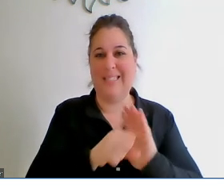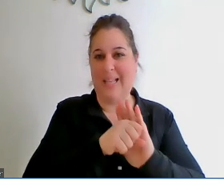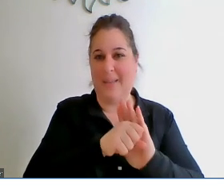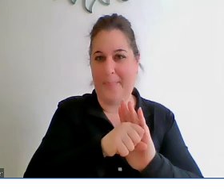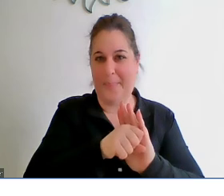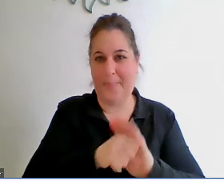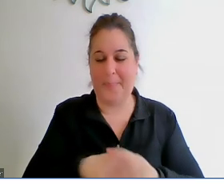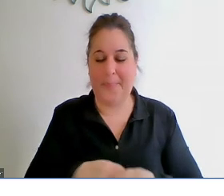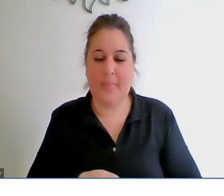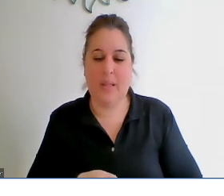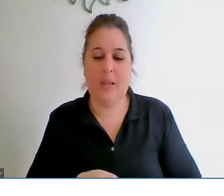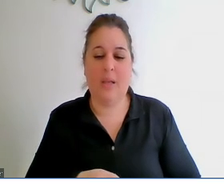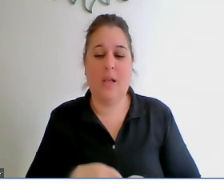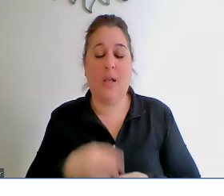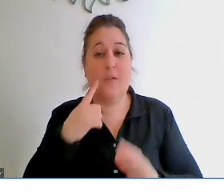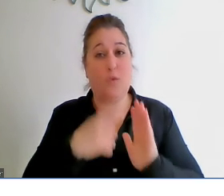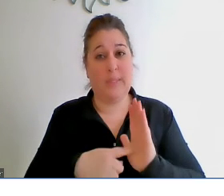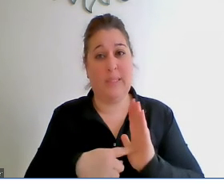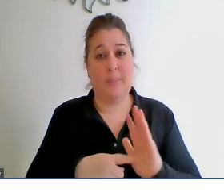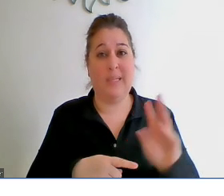what if I had